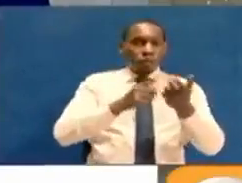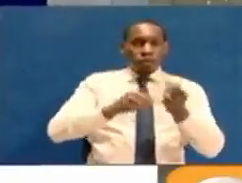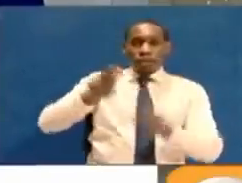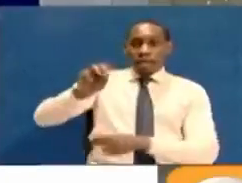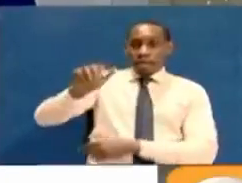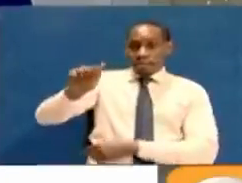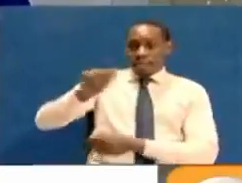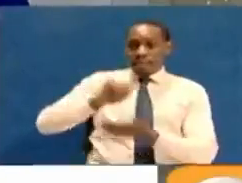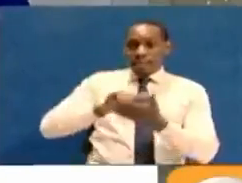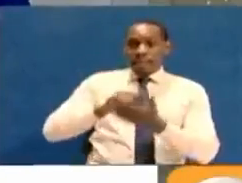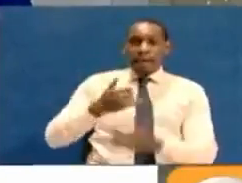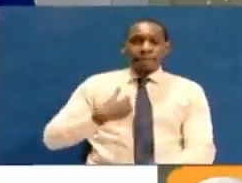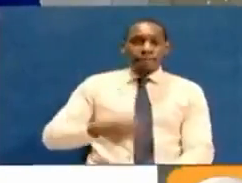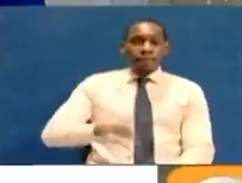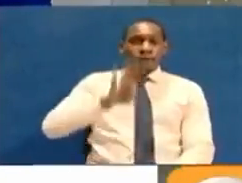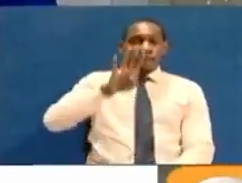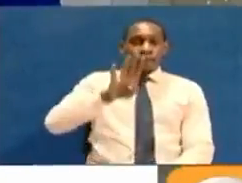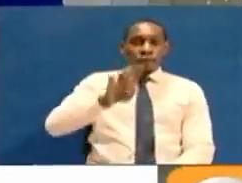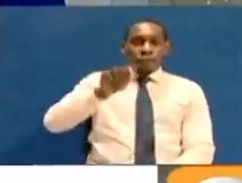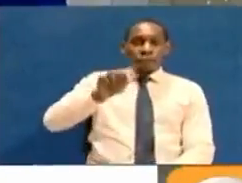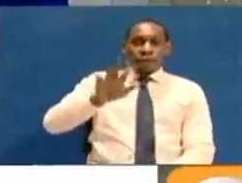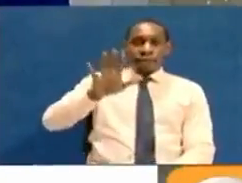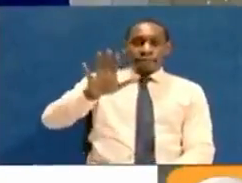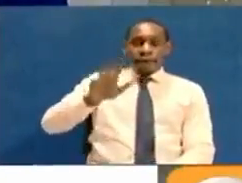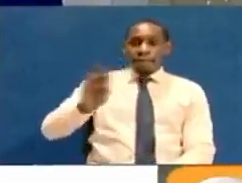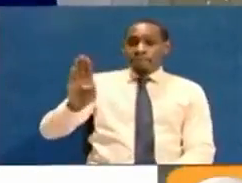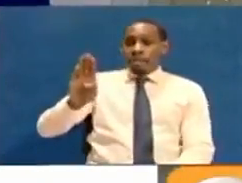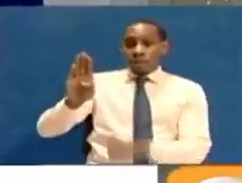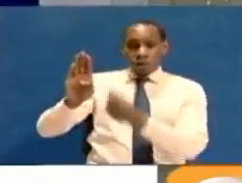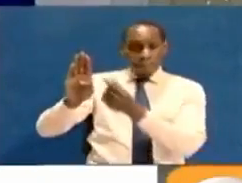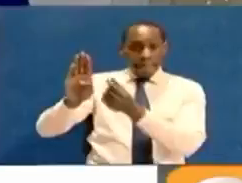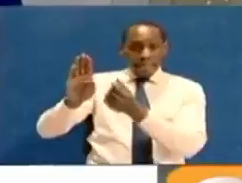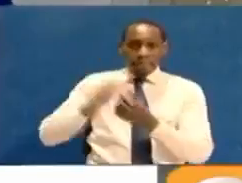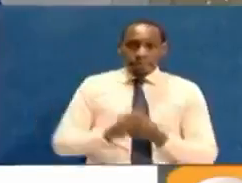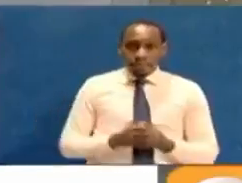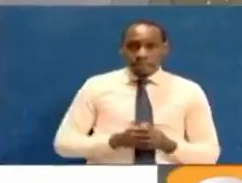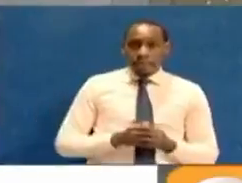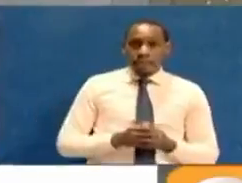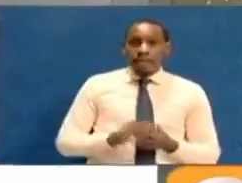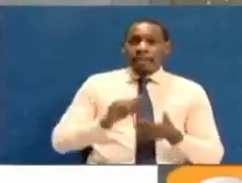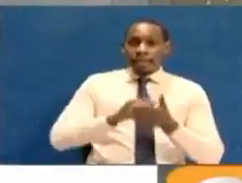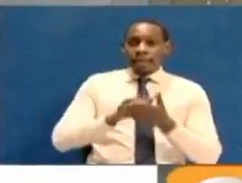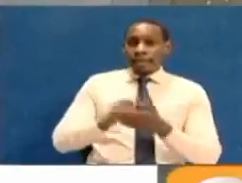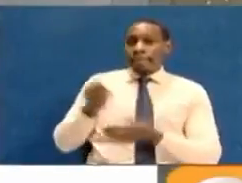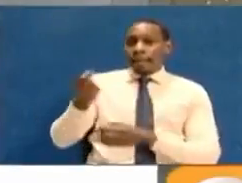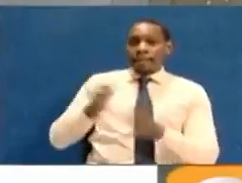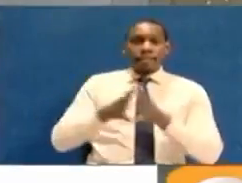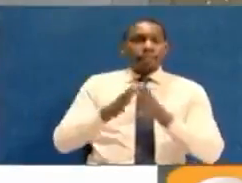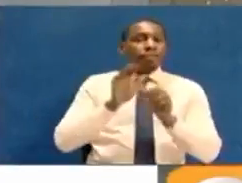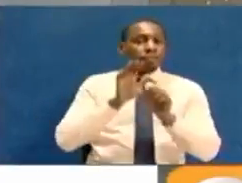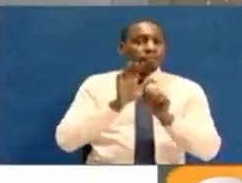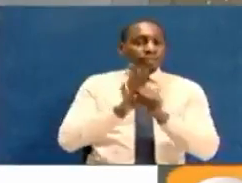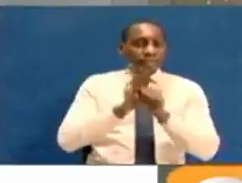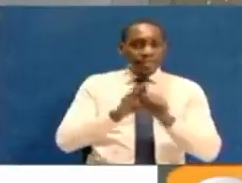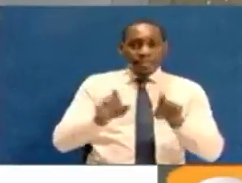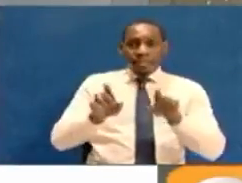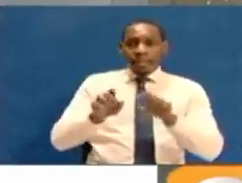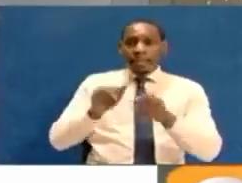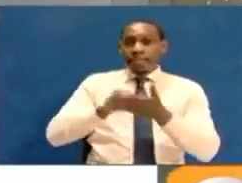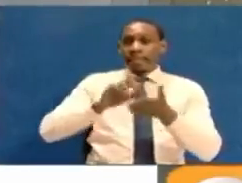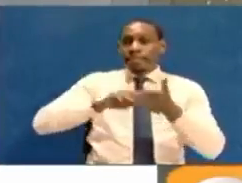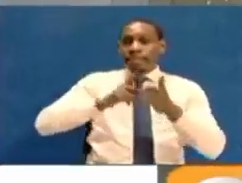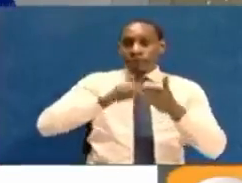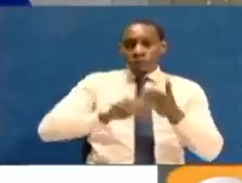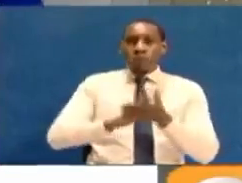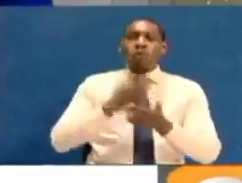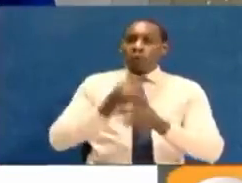MCAs, you get 4.5 billion shillings. Now, this is a huge amount of money. What would it mean? Let's put